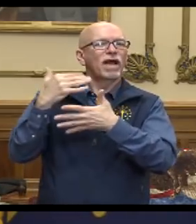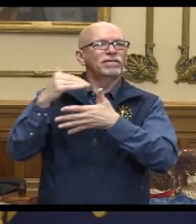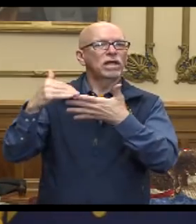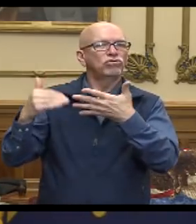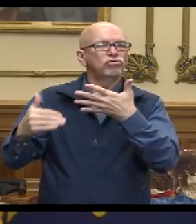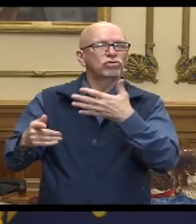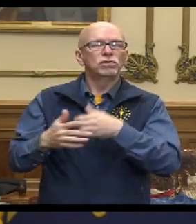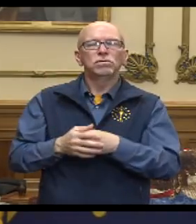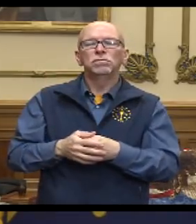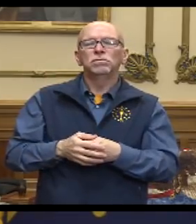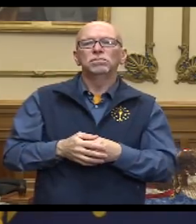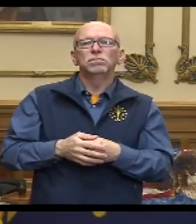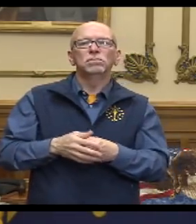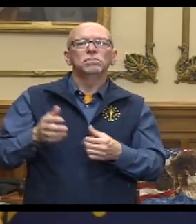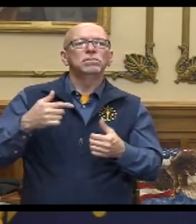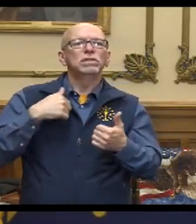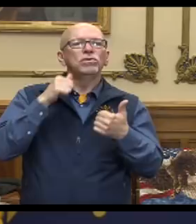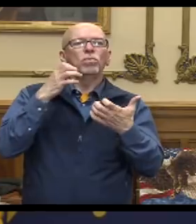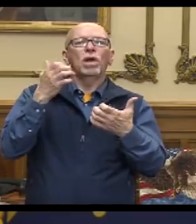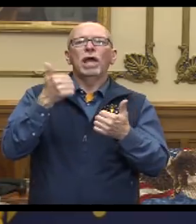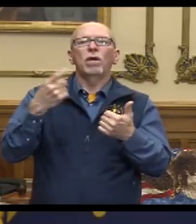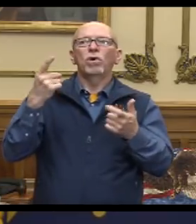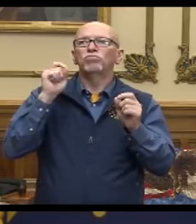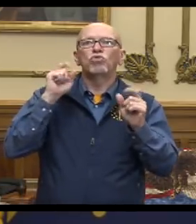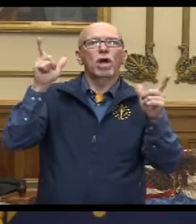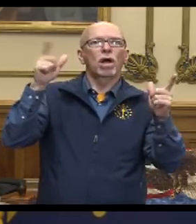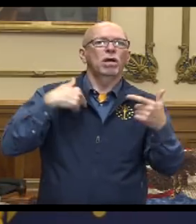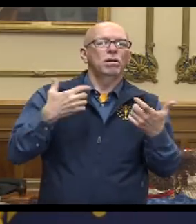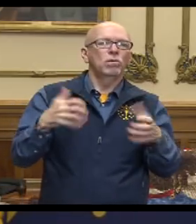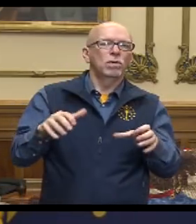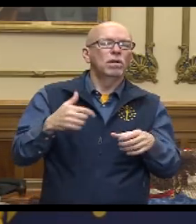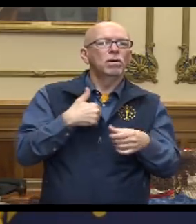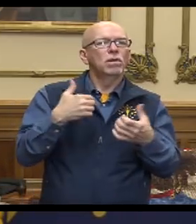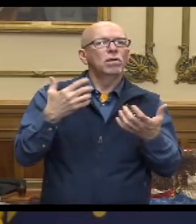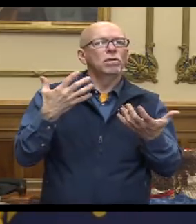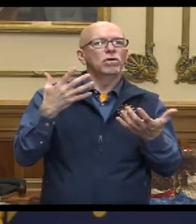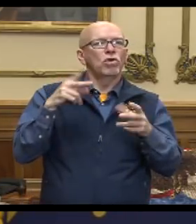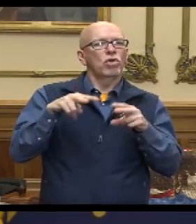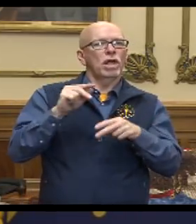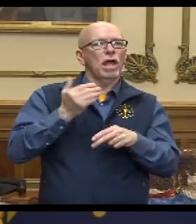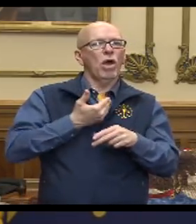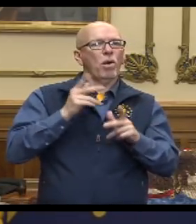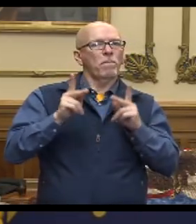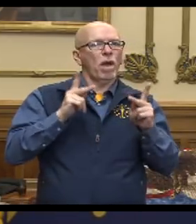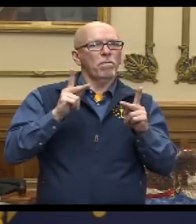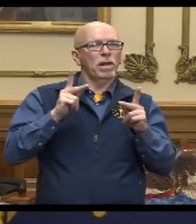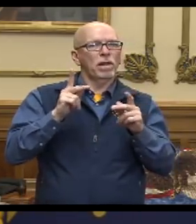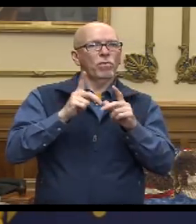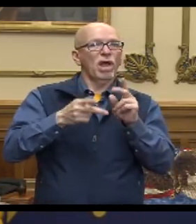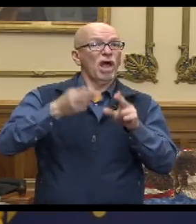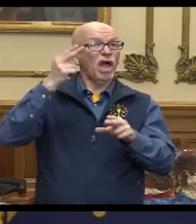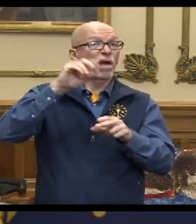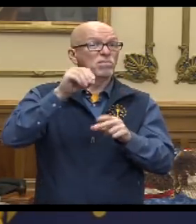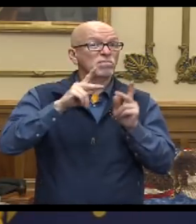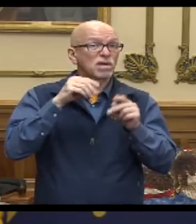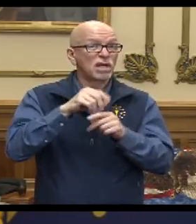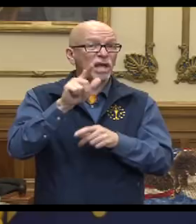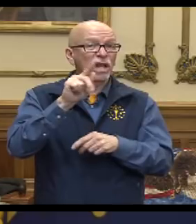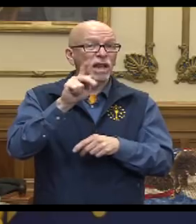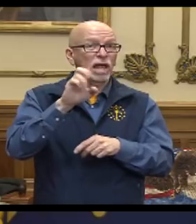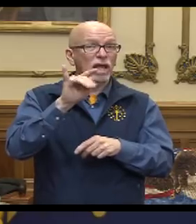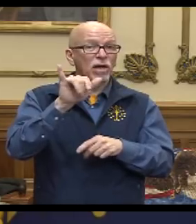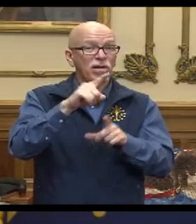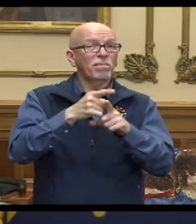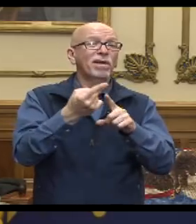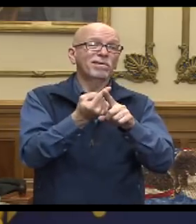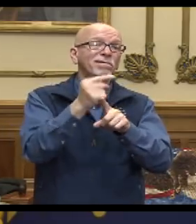stages. We don't want anyone surprised. We are looking at what's not just the population center in Lake County, but we're looking across the border